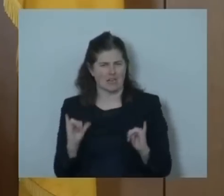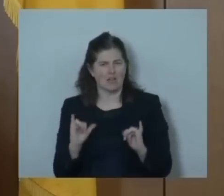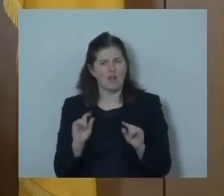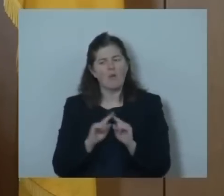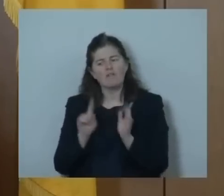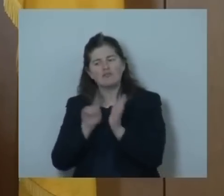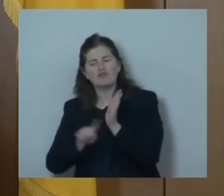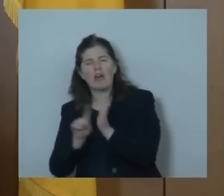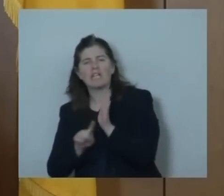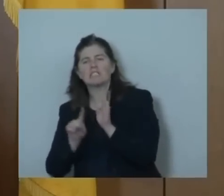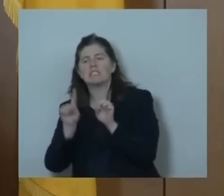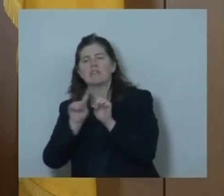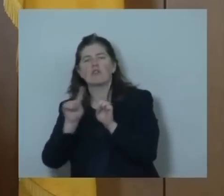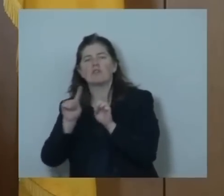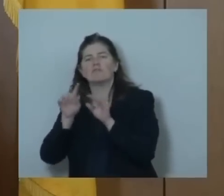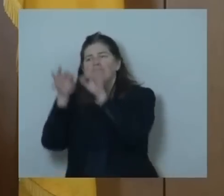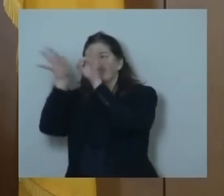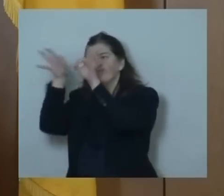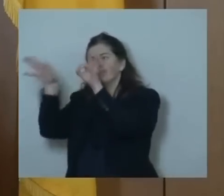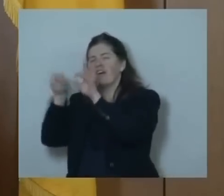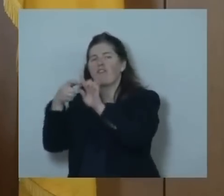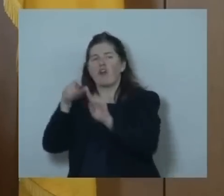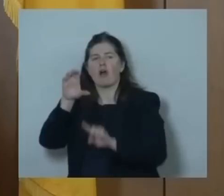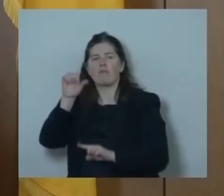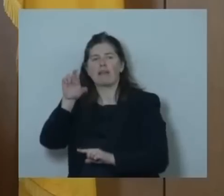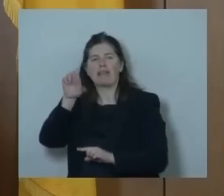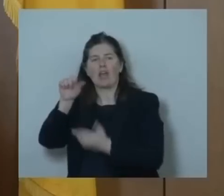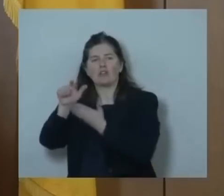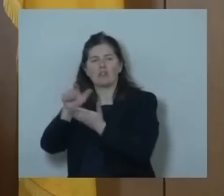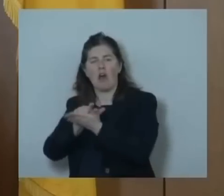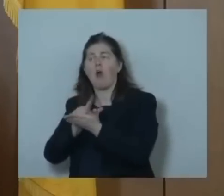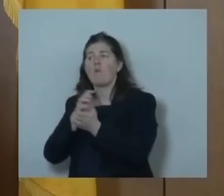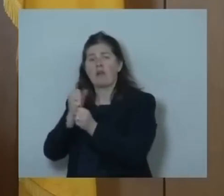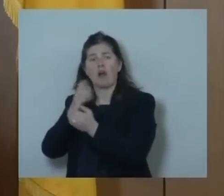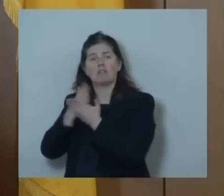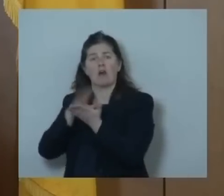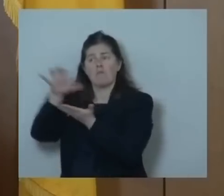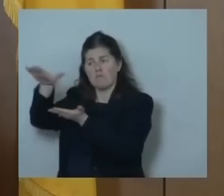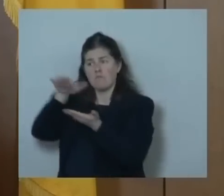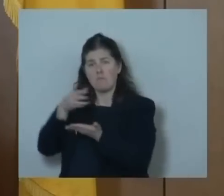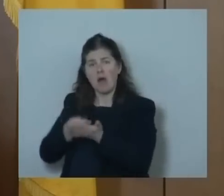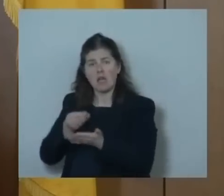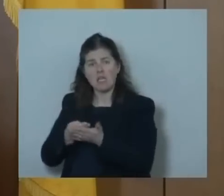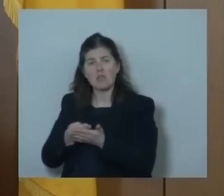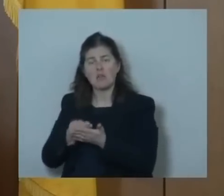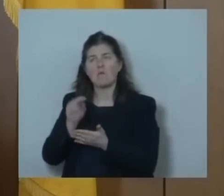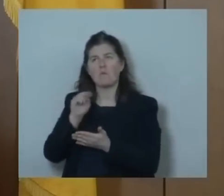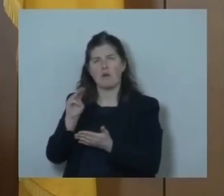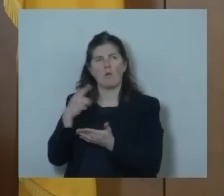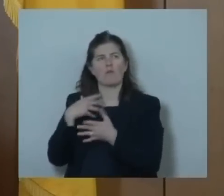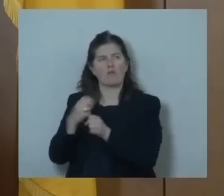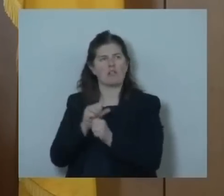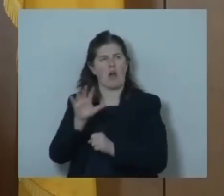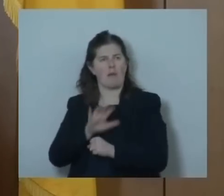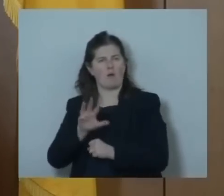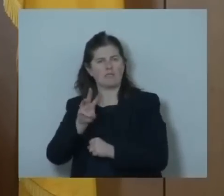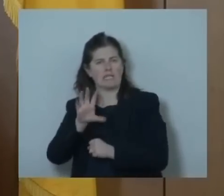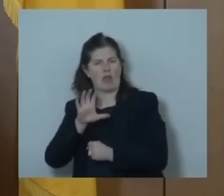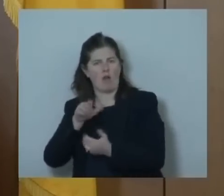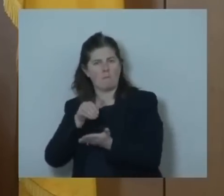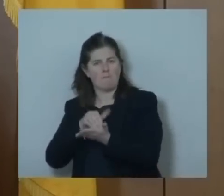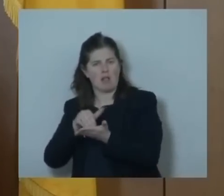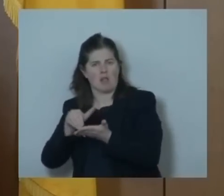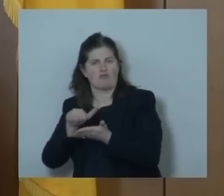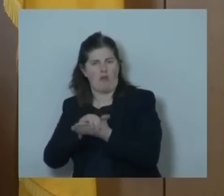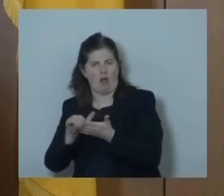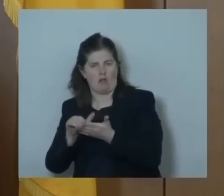states in the CARES Act, get a sizable set of resources. New Mexico's received about $600 million